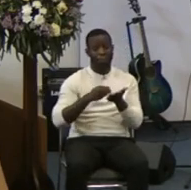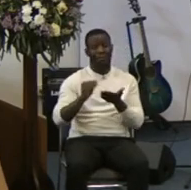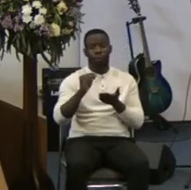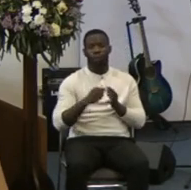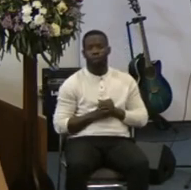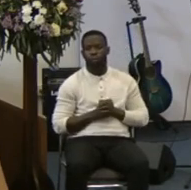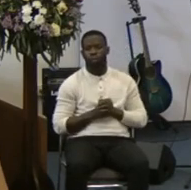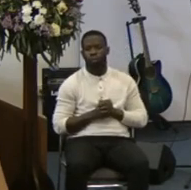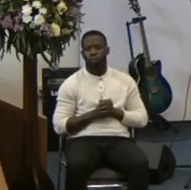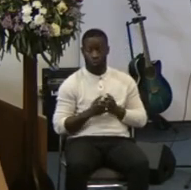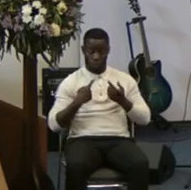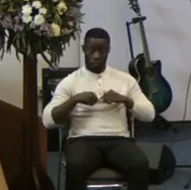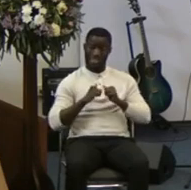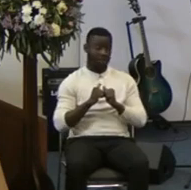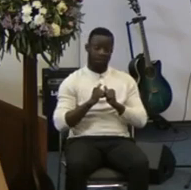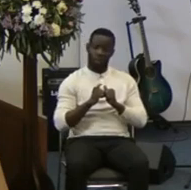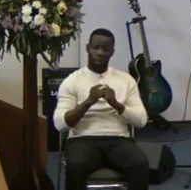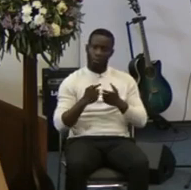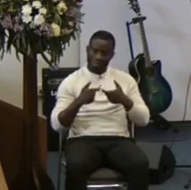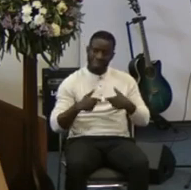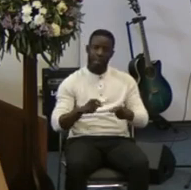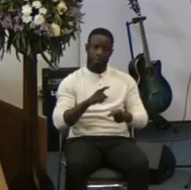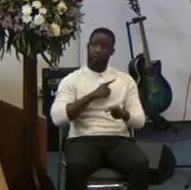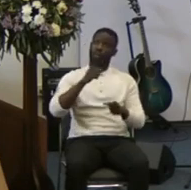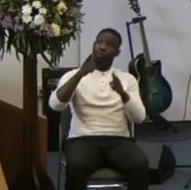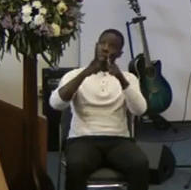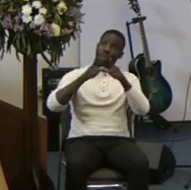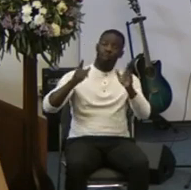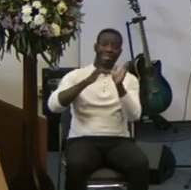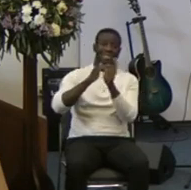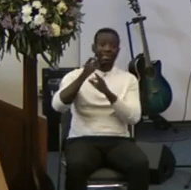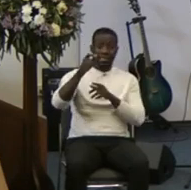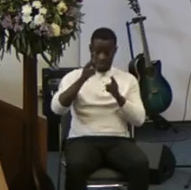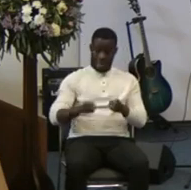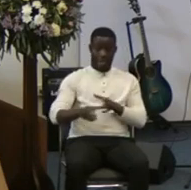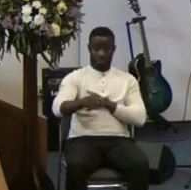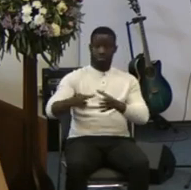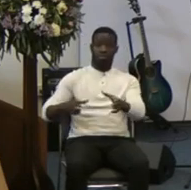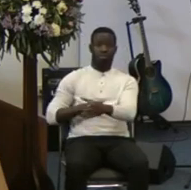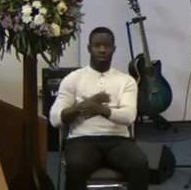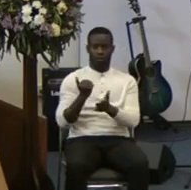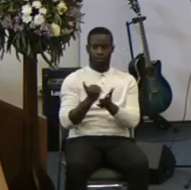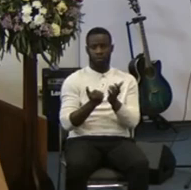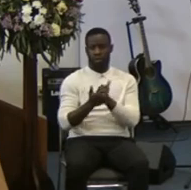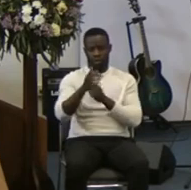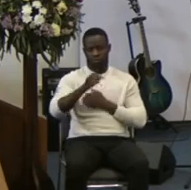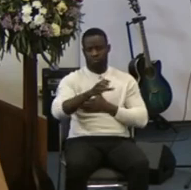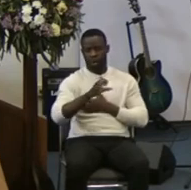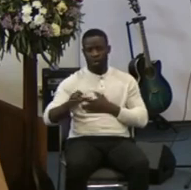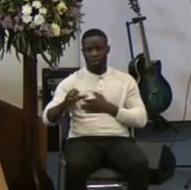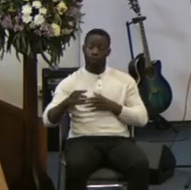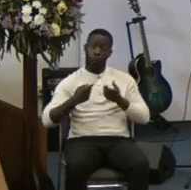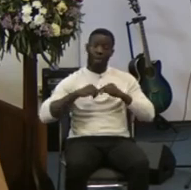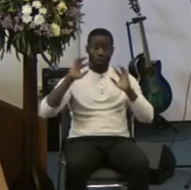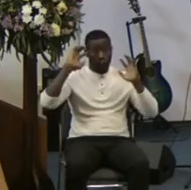for, not as we deserve, but as our Lord Jesus dying for us on the cross. We are thankful that we do not have